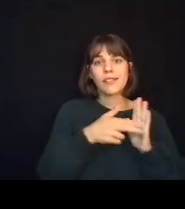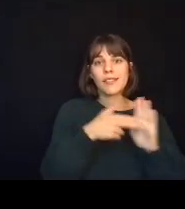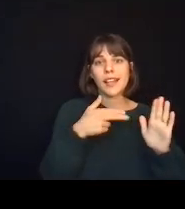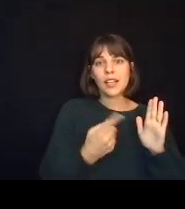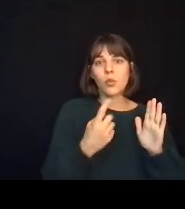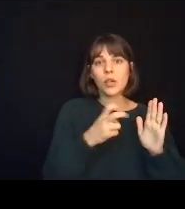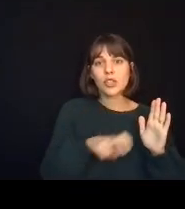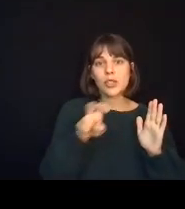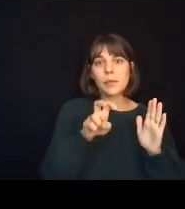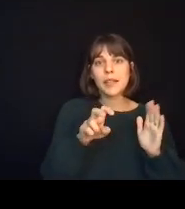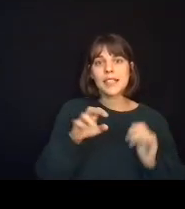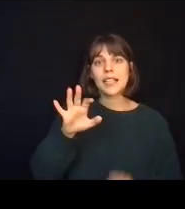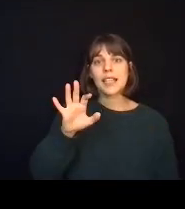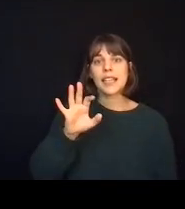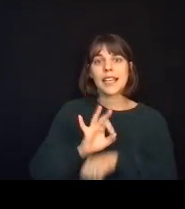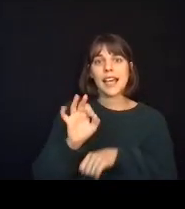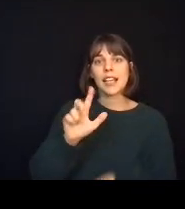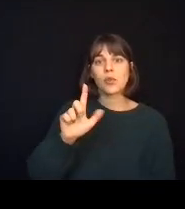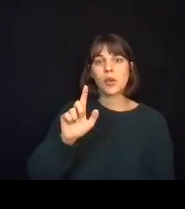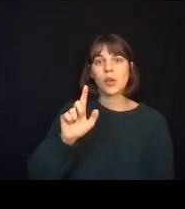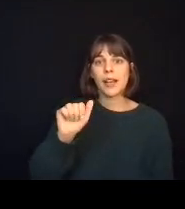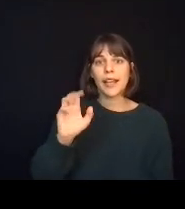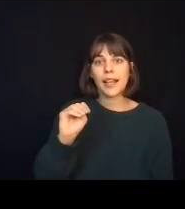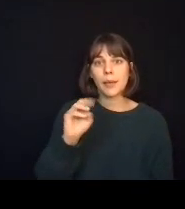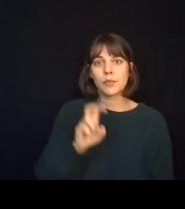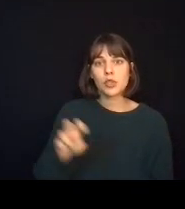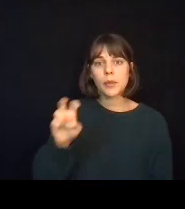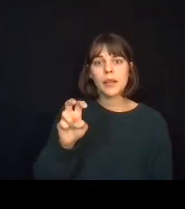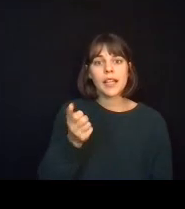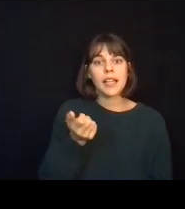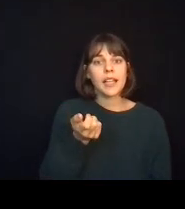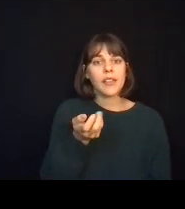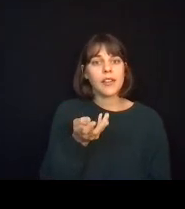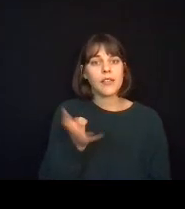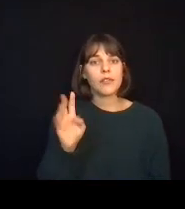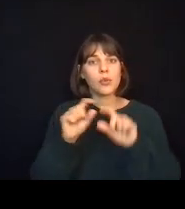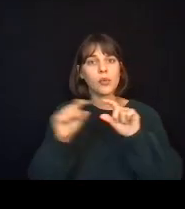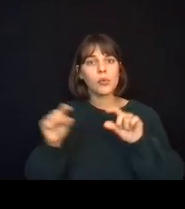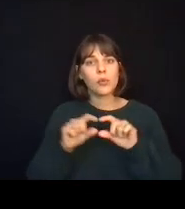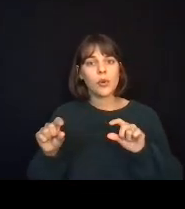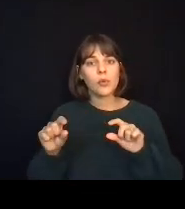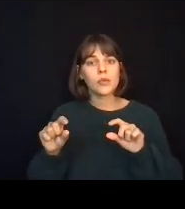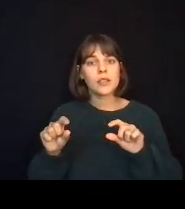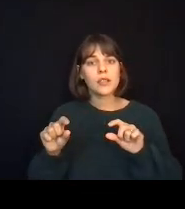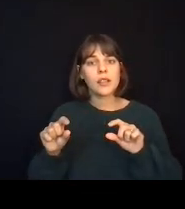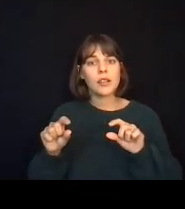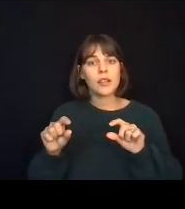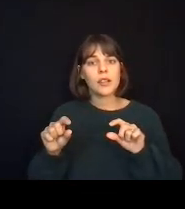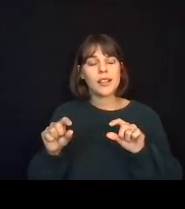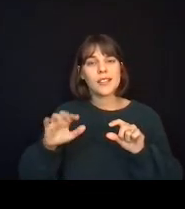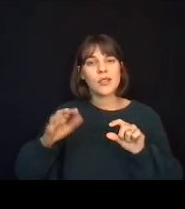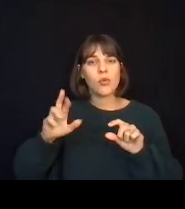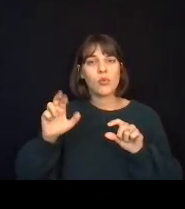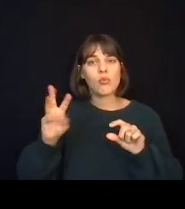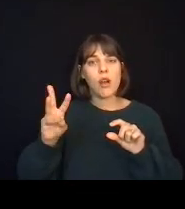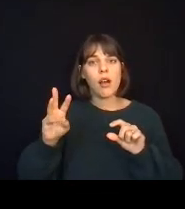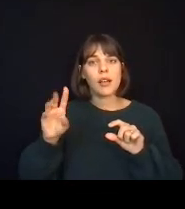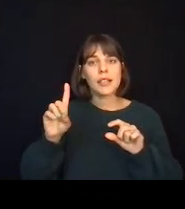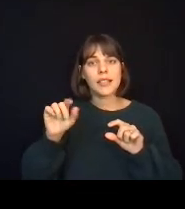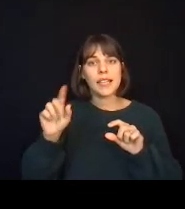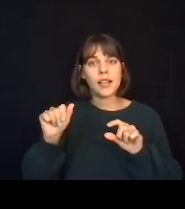there, just the 9:21 a.m. trip, and then a few rows of the Dialect City Sense raw-ish underlying data,